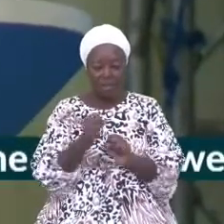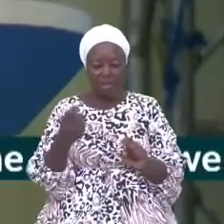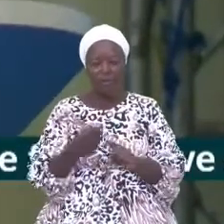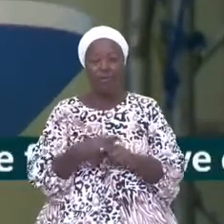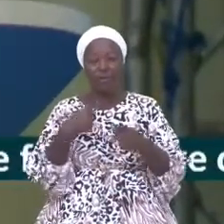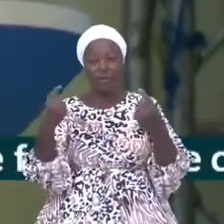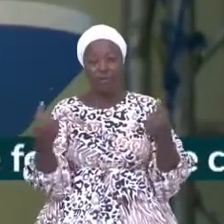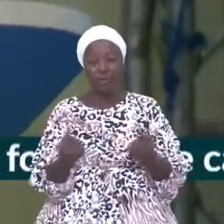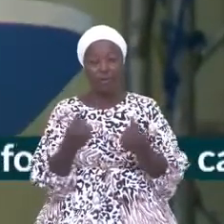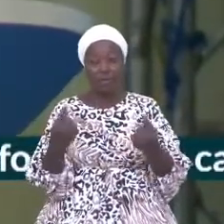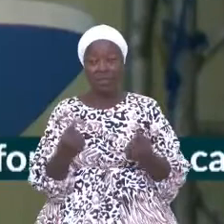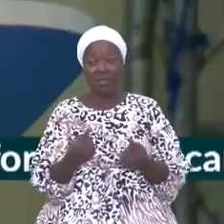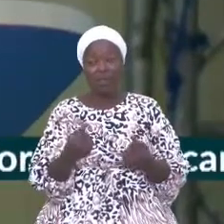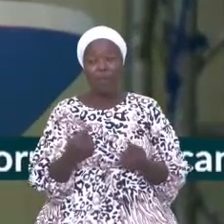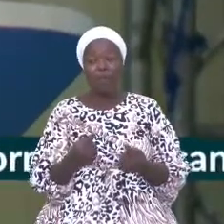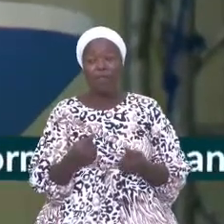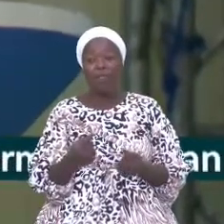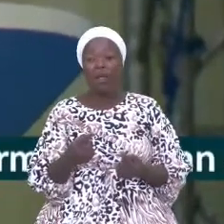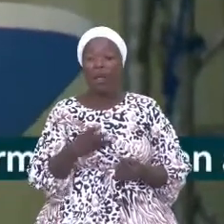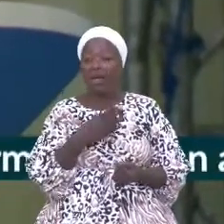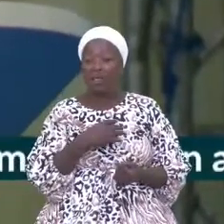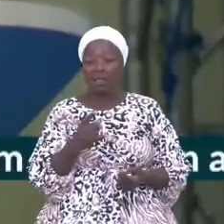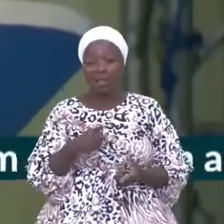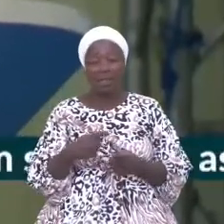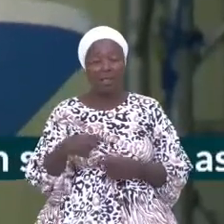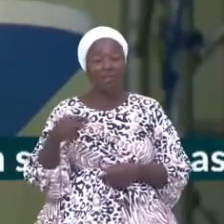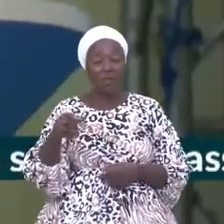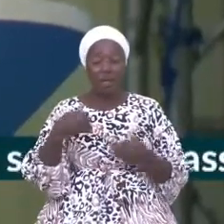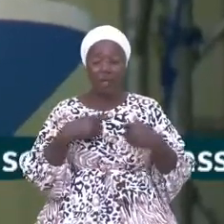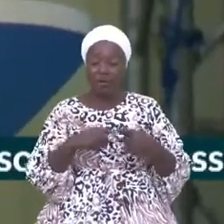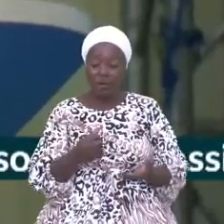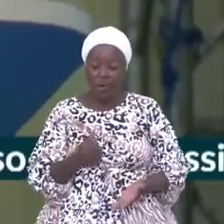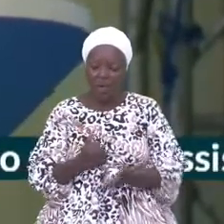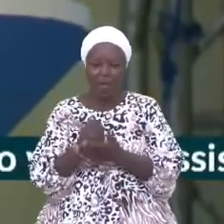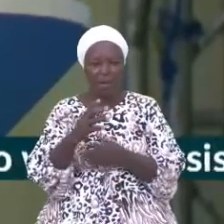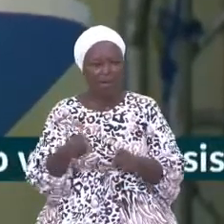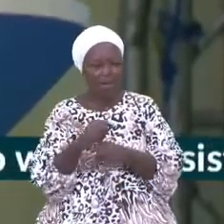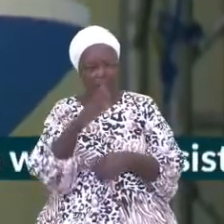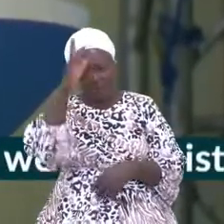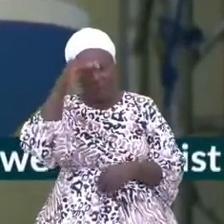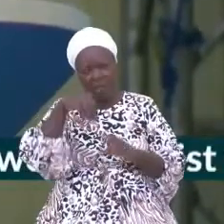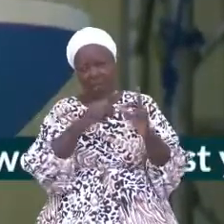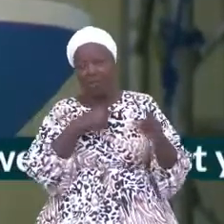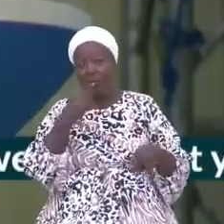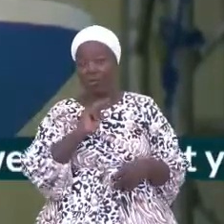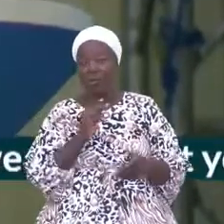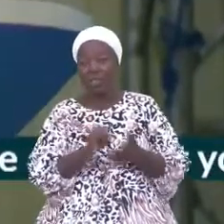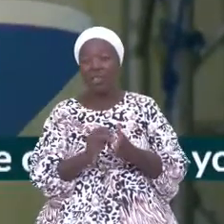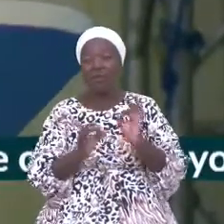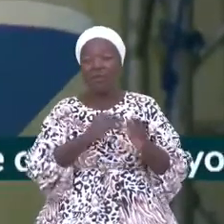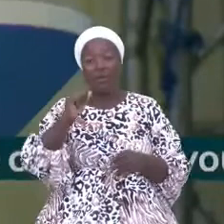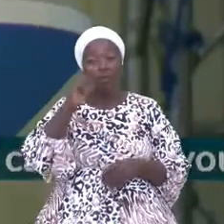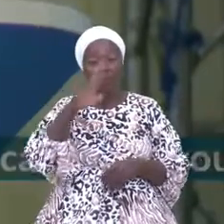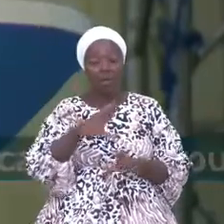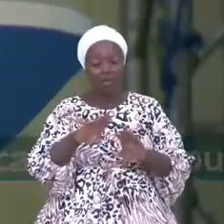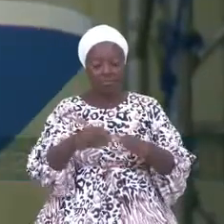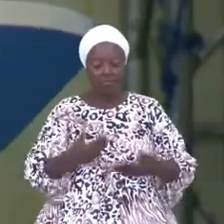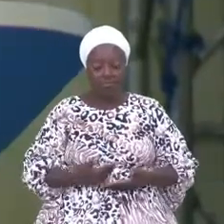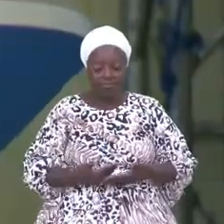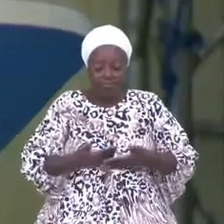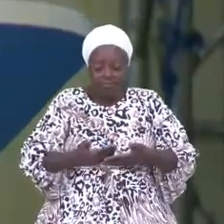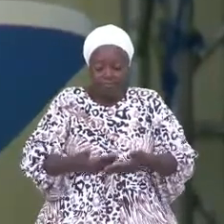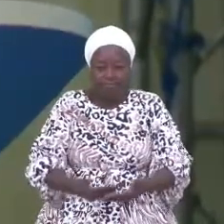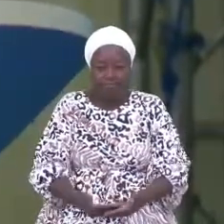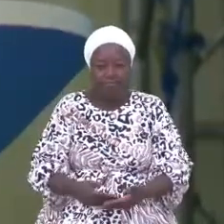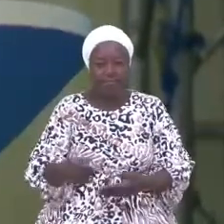helped. As our Father in the Lord said, if a woman give birth to a baby, she has started